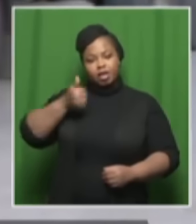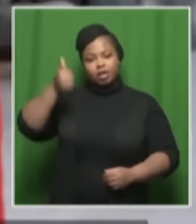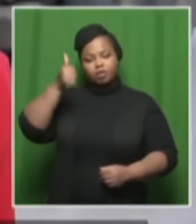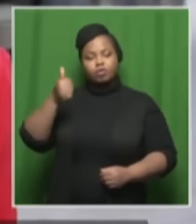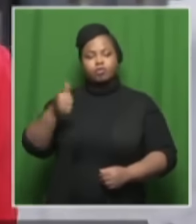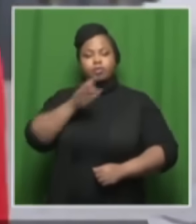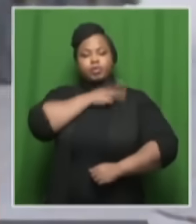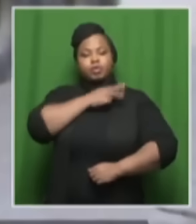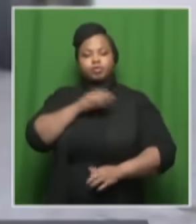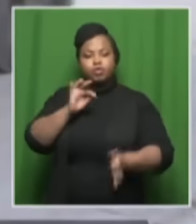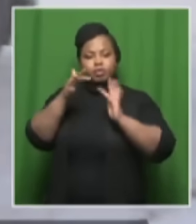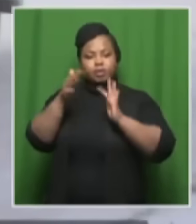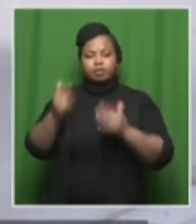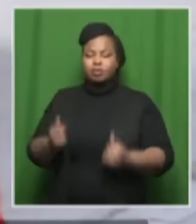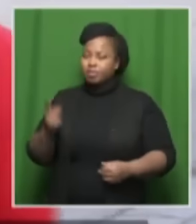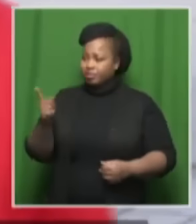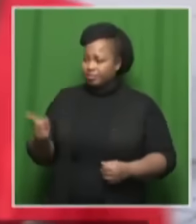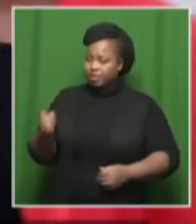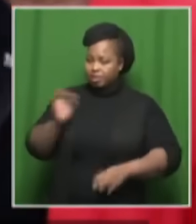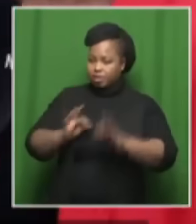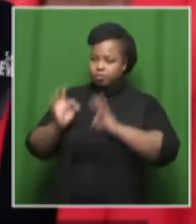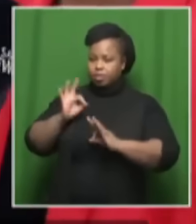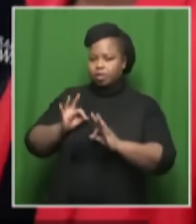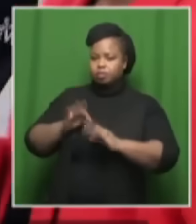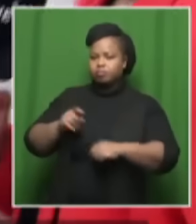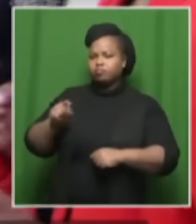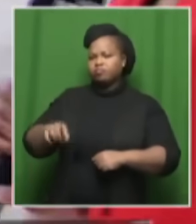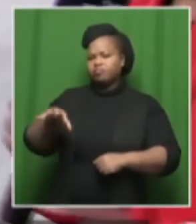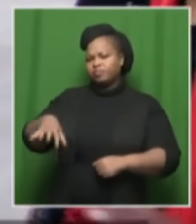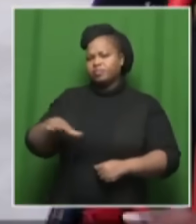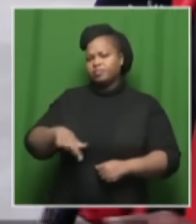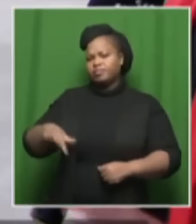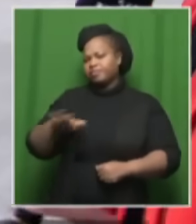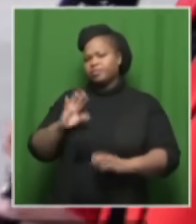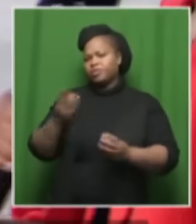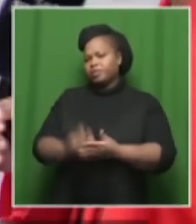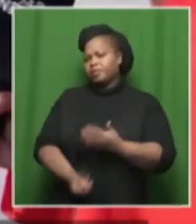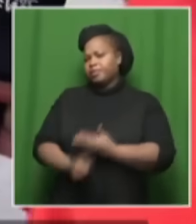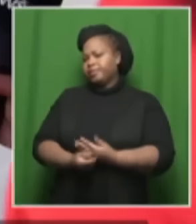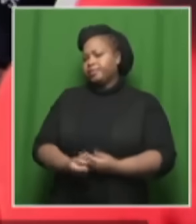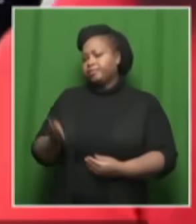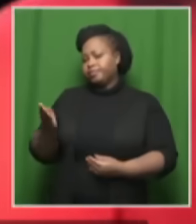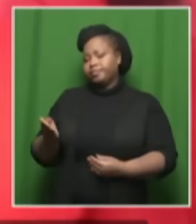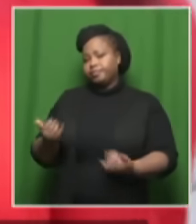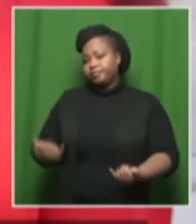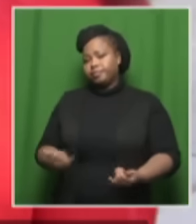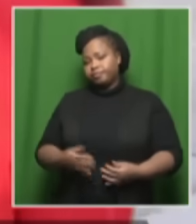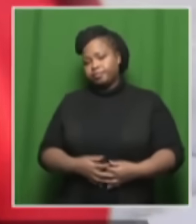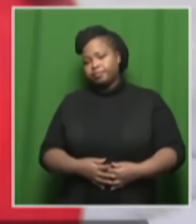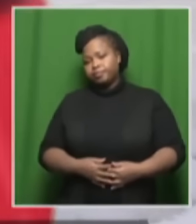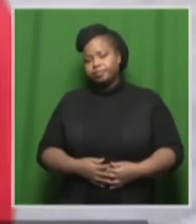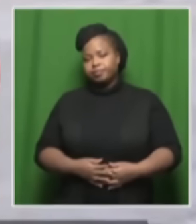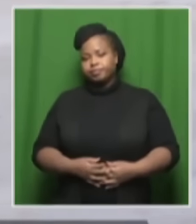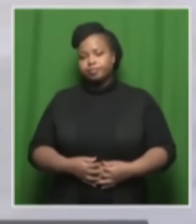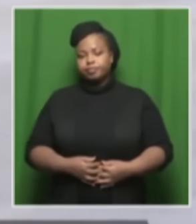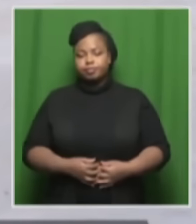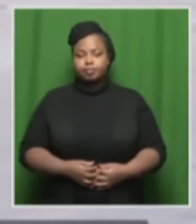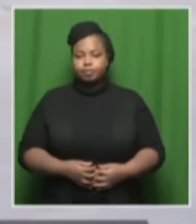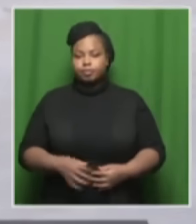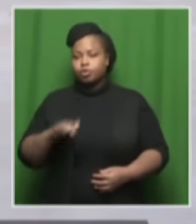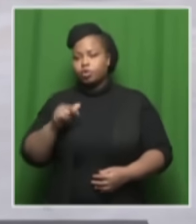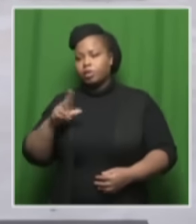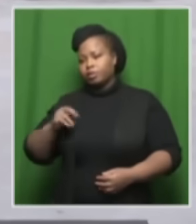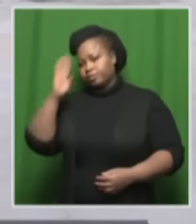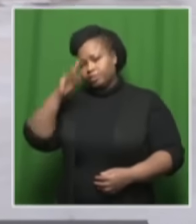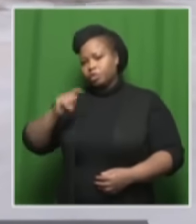disaster, to tell us briefly in terms of now the construction site, where things stand and how far they are with the work that's been done here. Colin, good morning